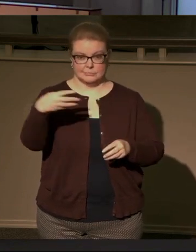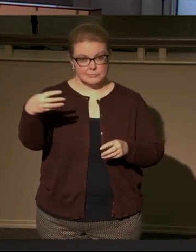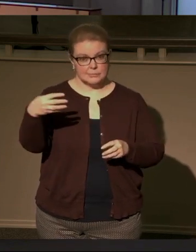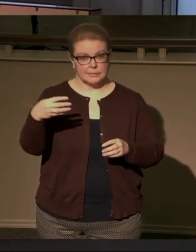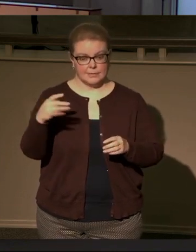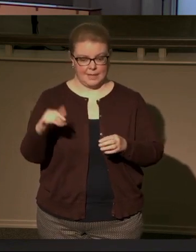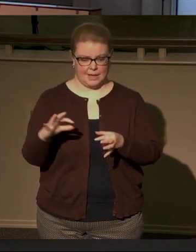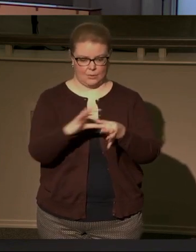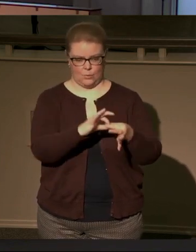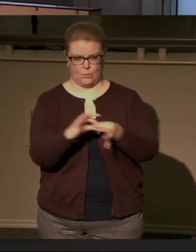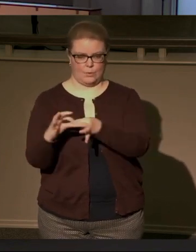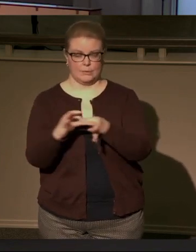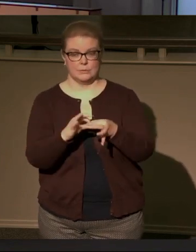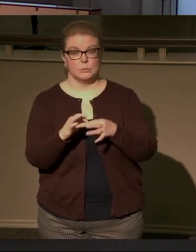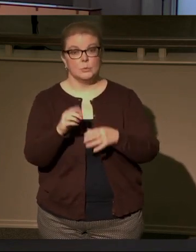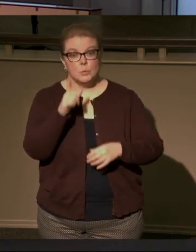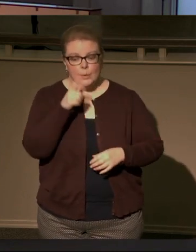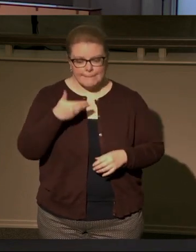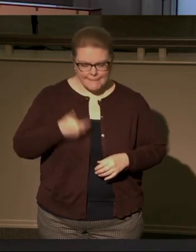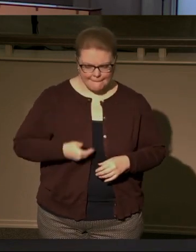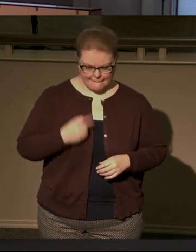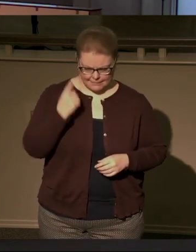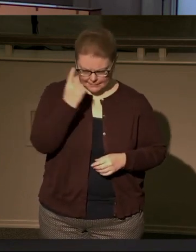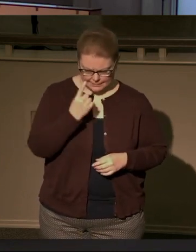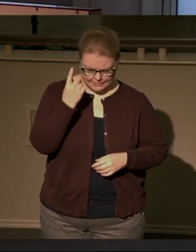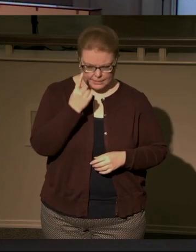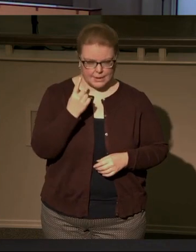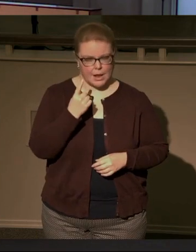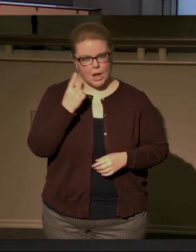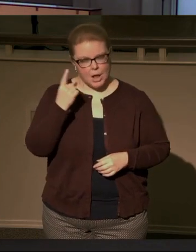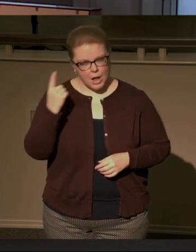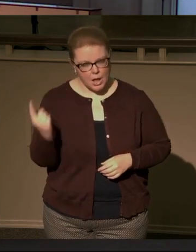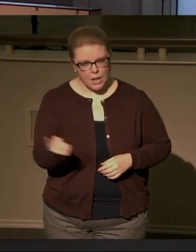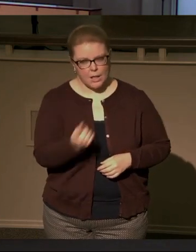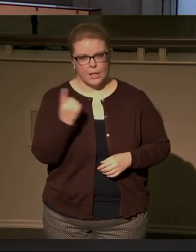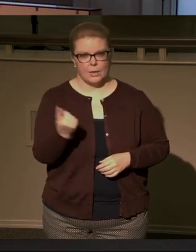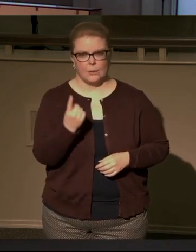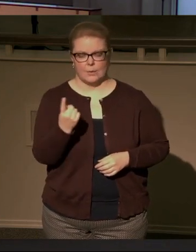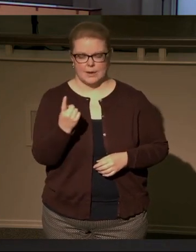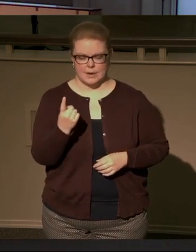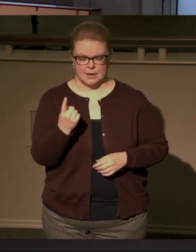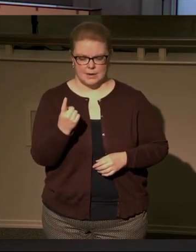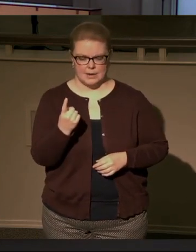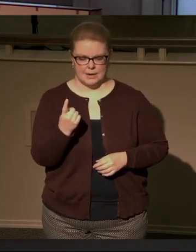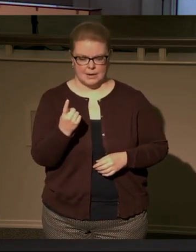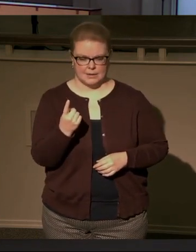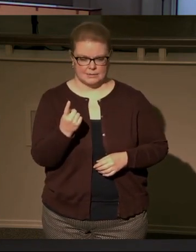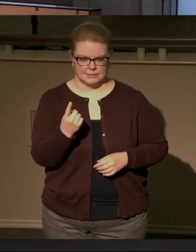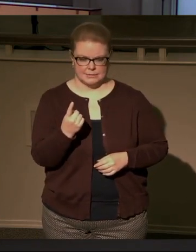the who am I question always echoes back deficiency.